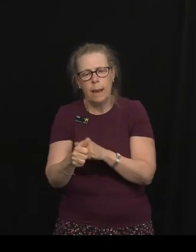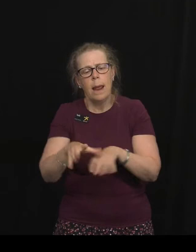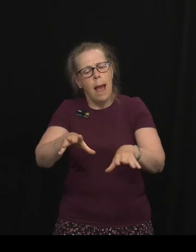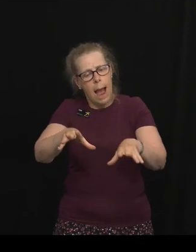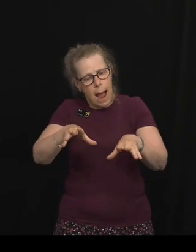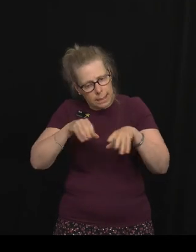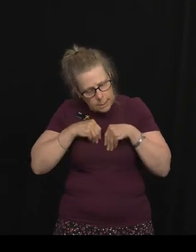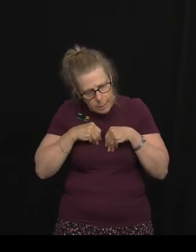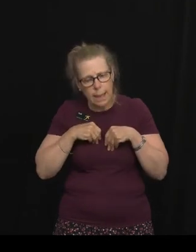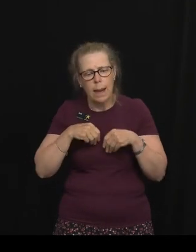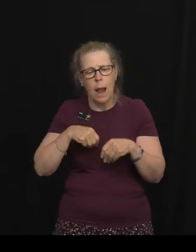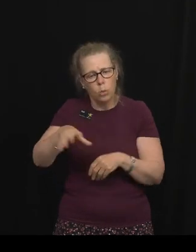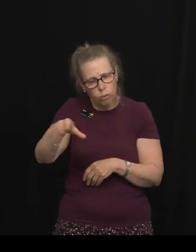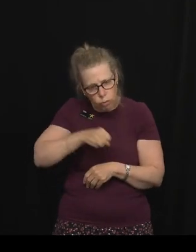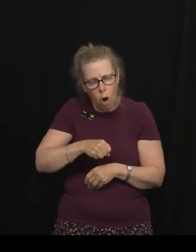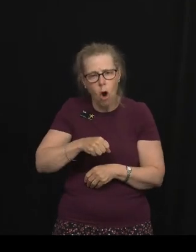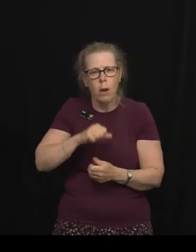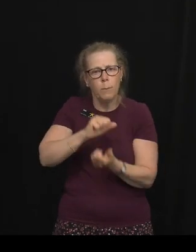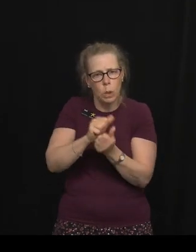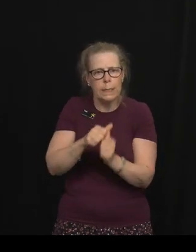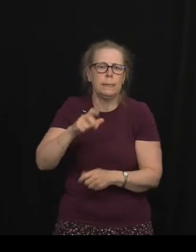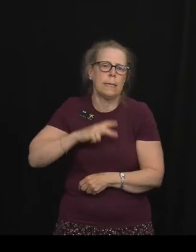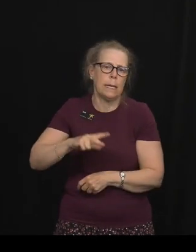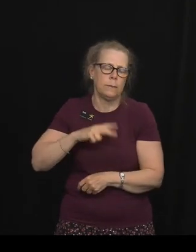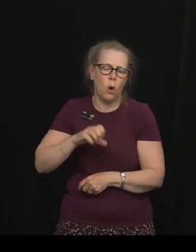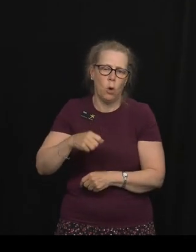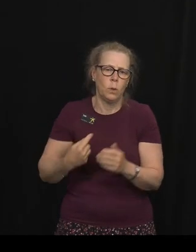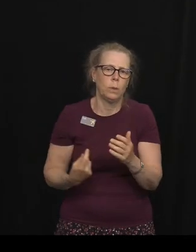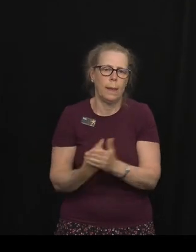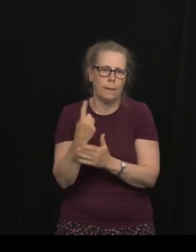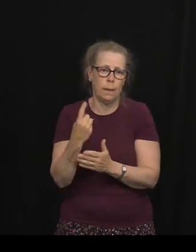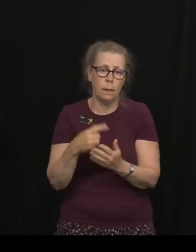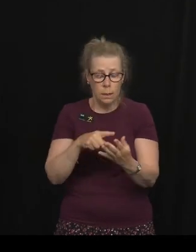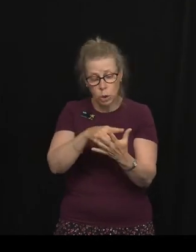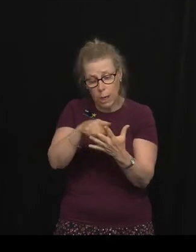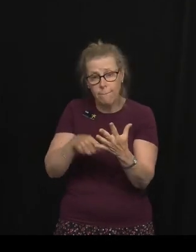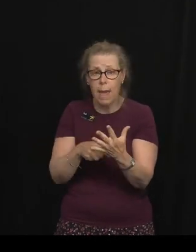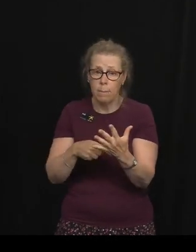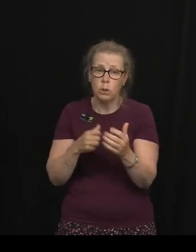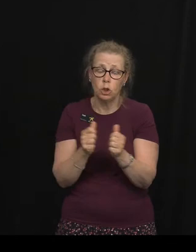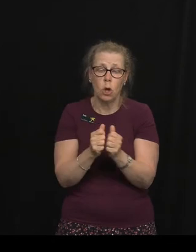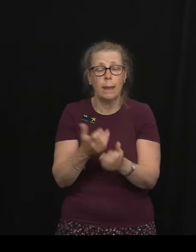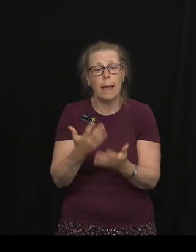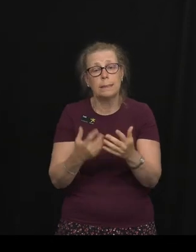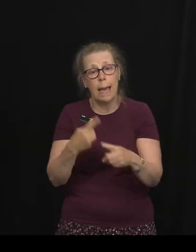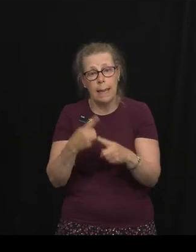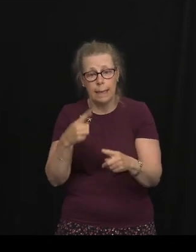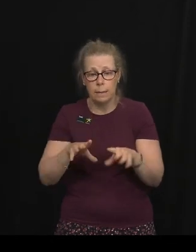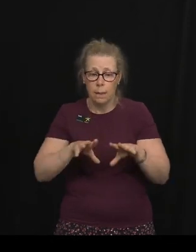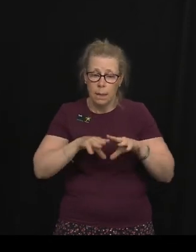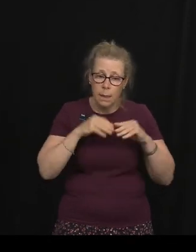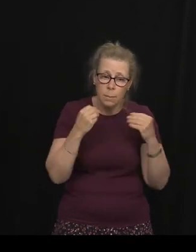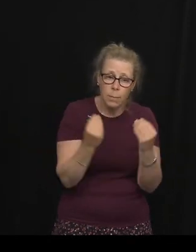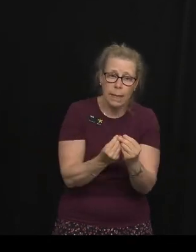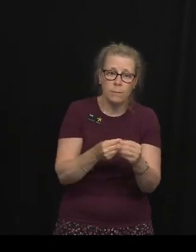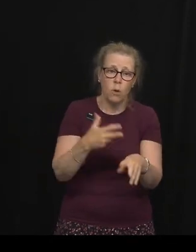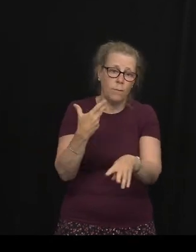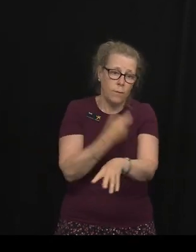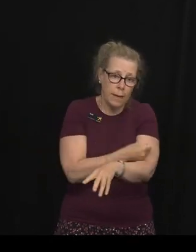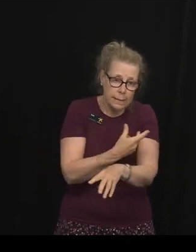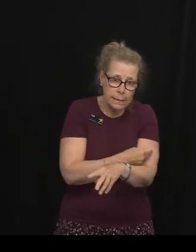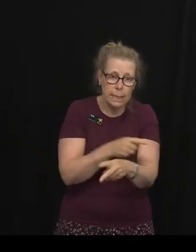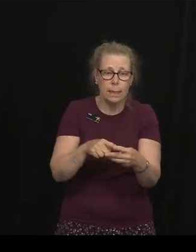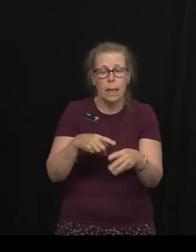accepting to take political responsibility if something happens. So five things, quite easy. Surveillance, a platform for vaccines,